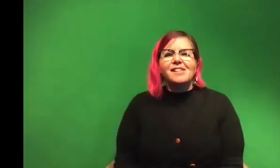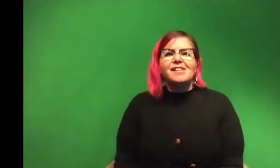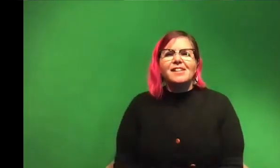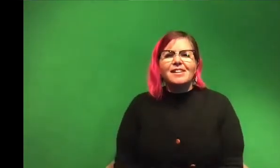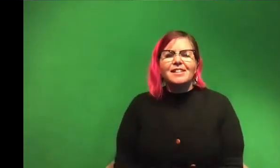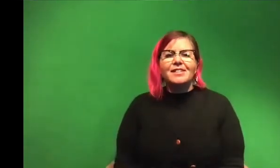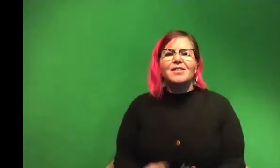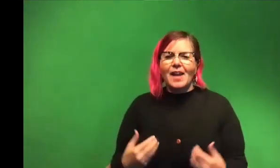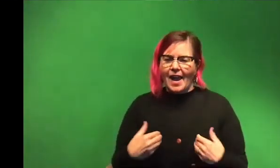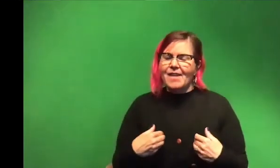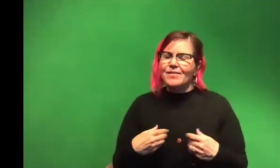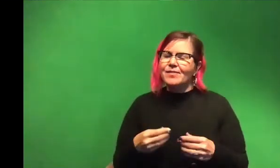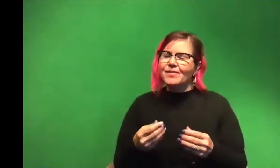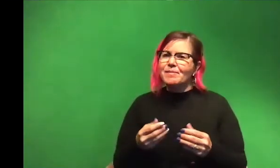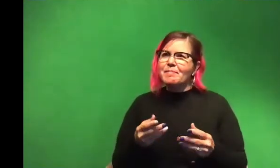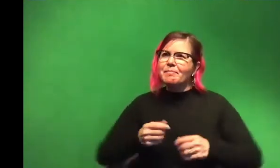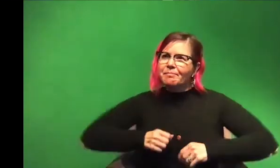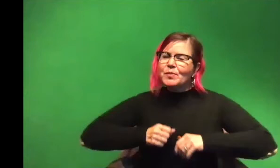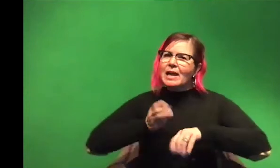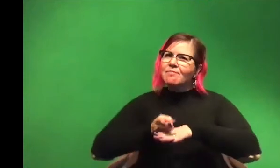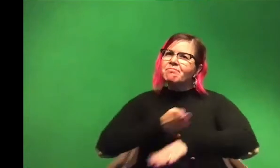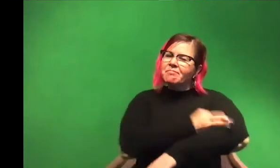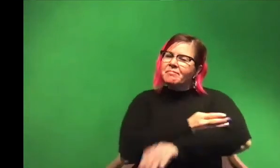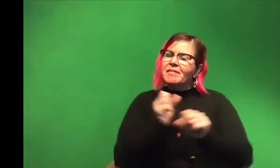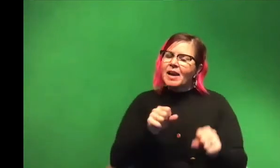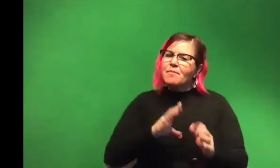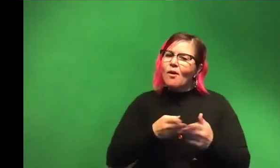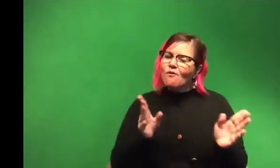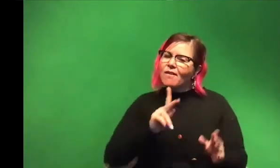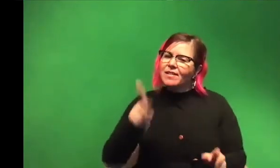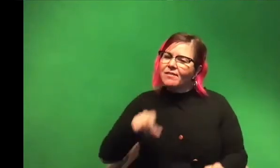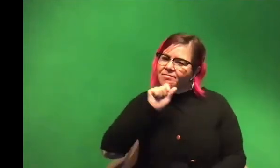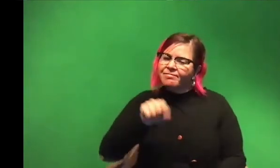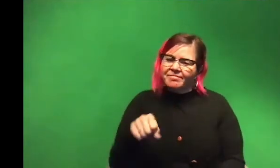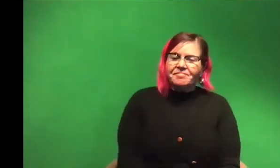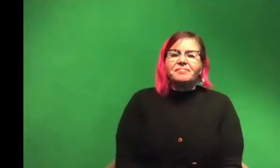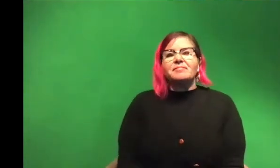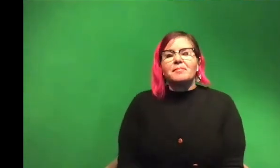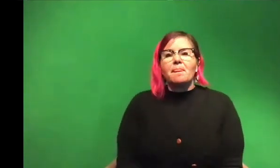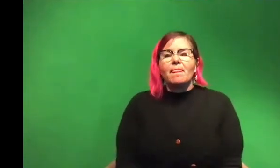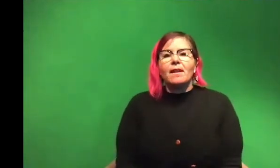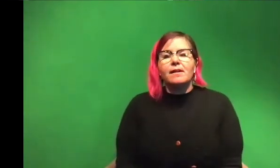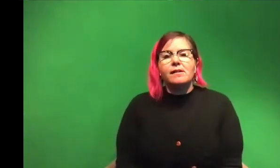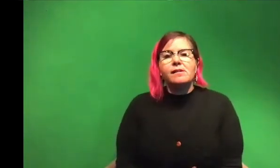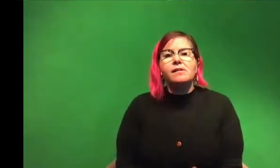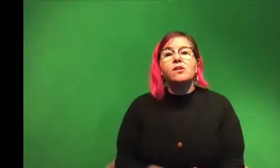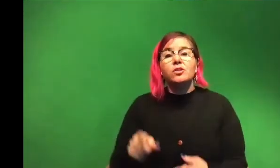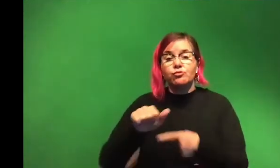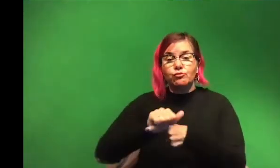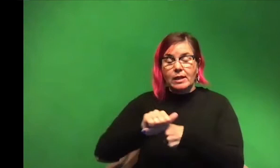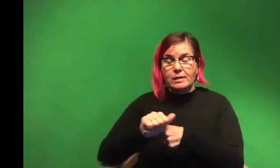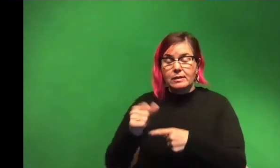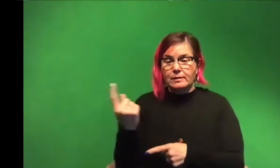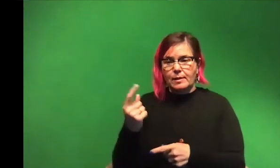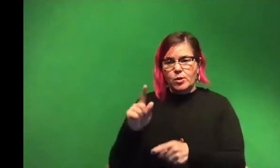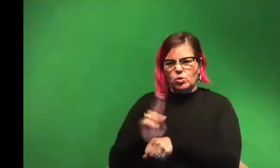We have some room to grow, but overall, I do love Philadelphia. All right. So when you're training someone to use drones,